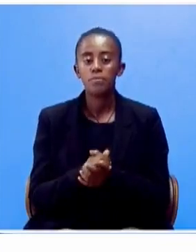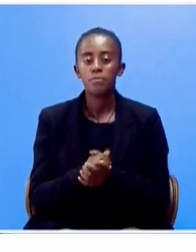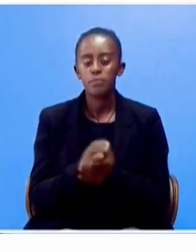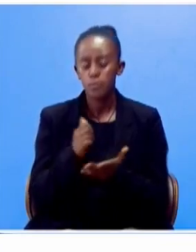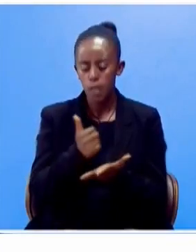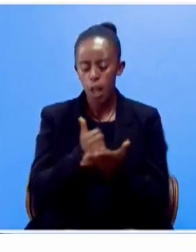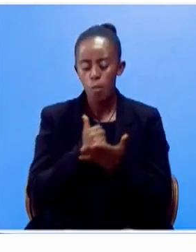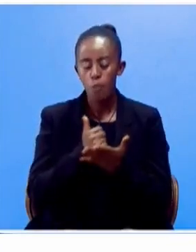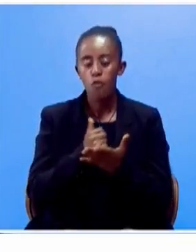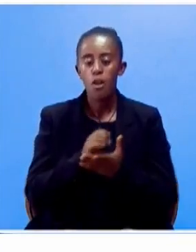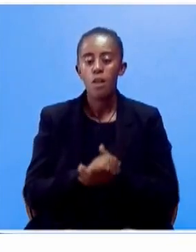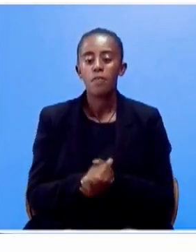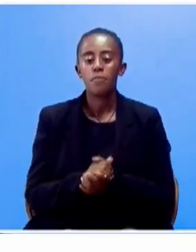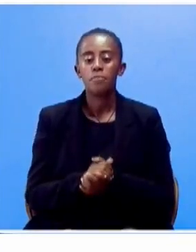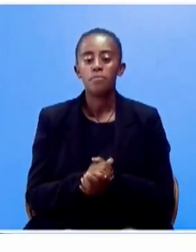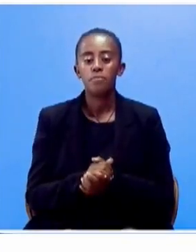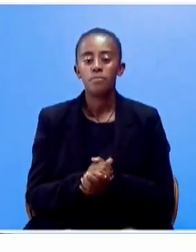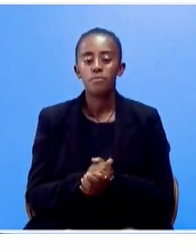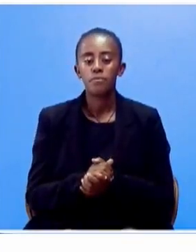helpful